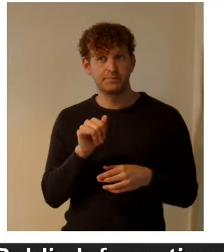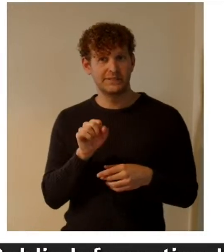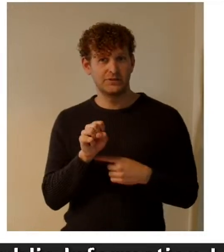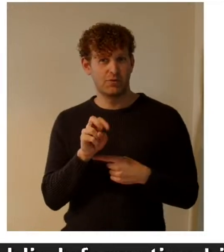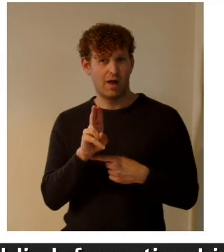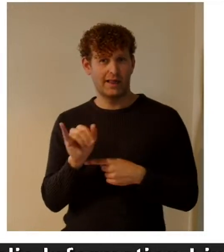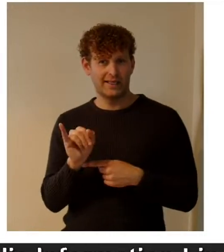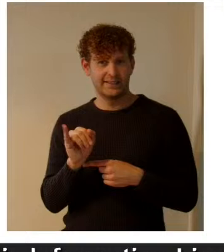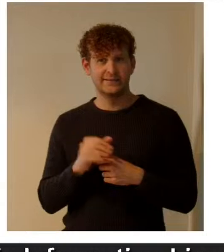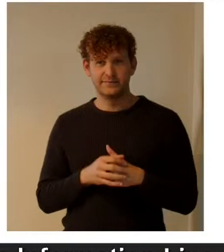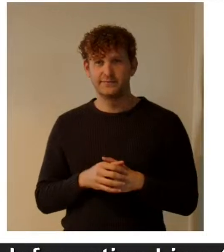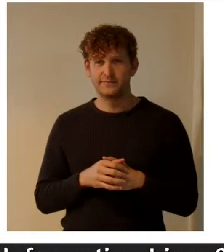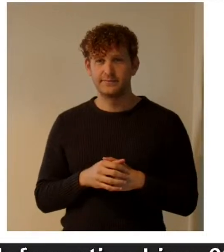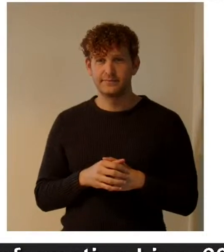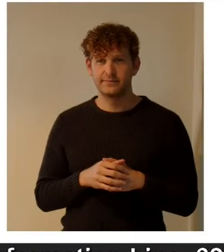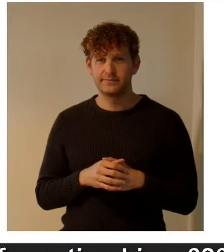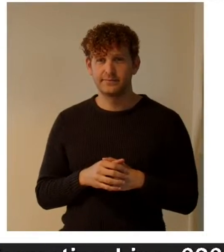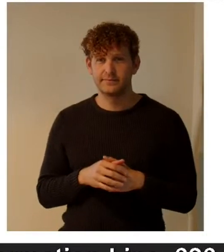Hi, everyone.